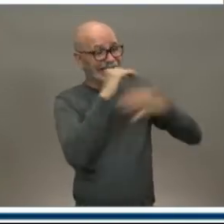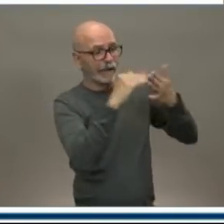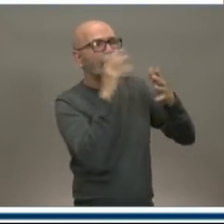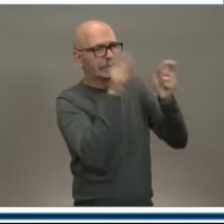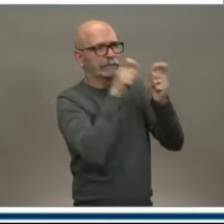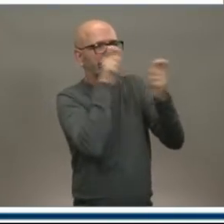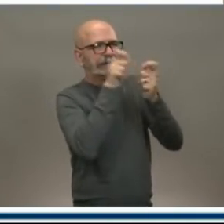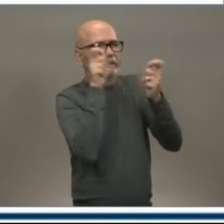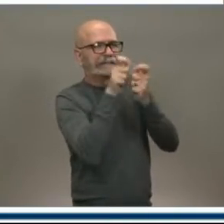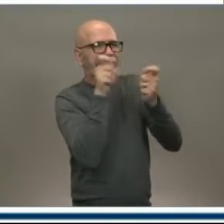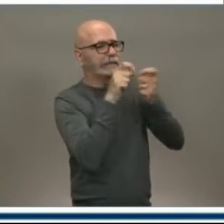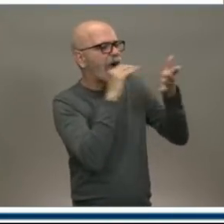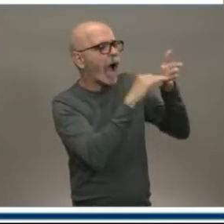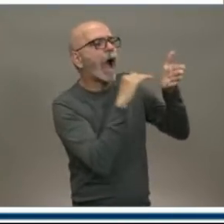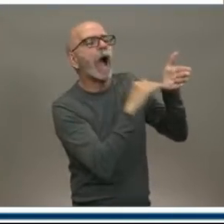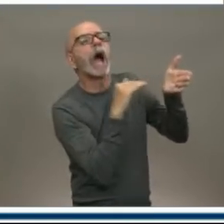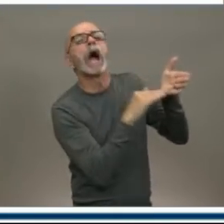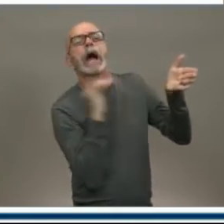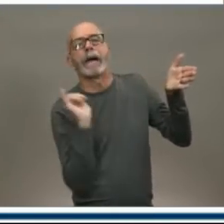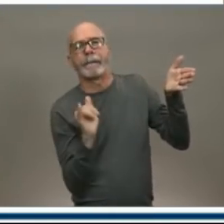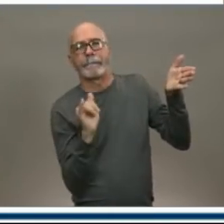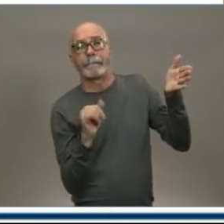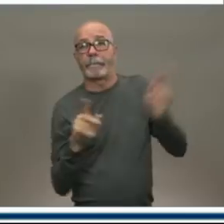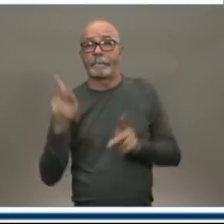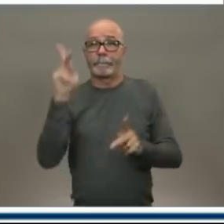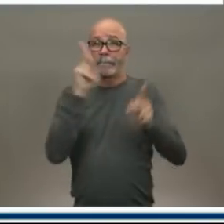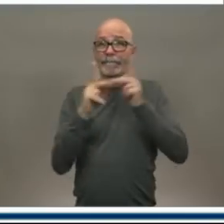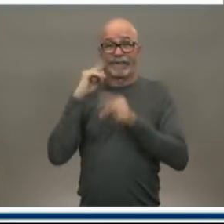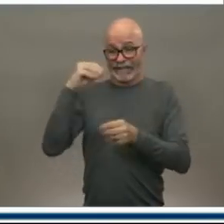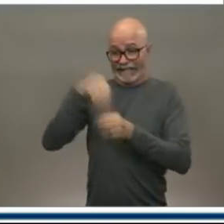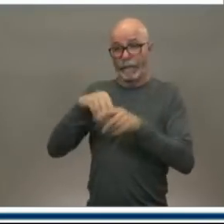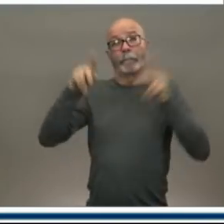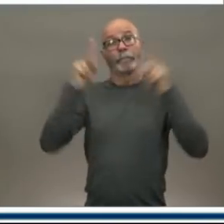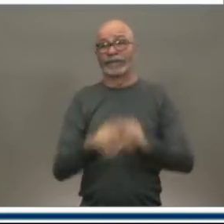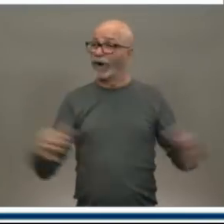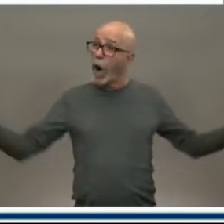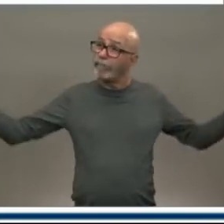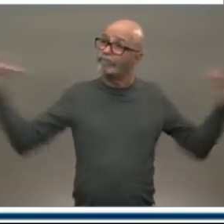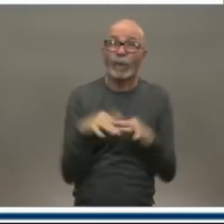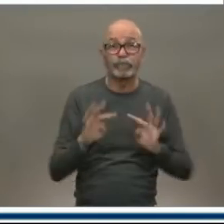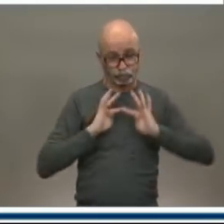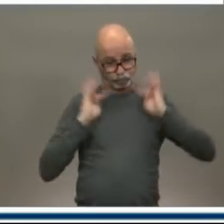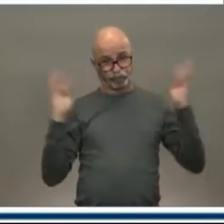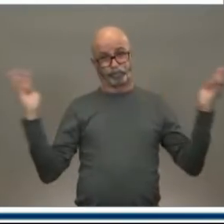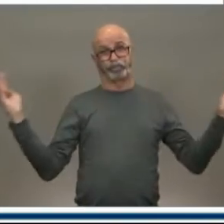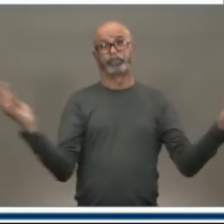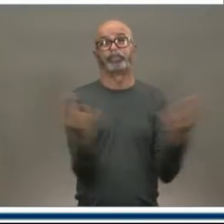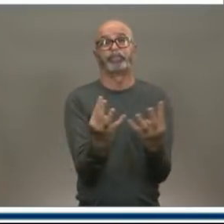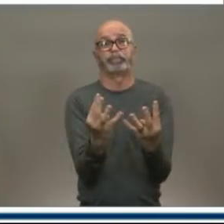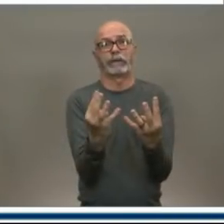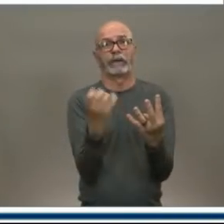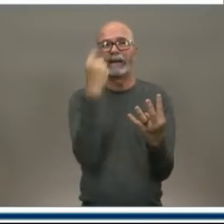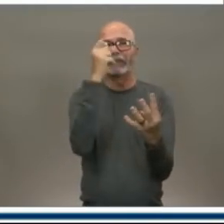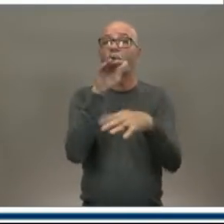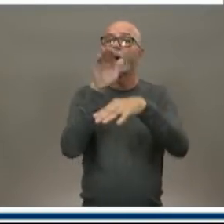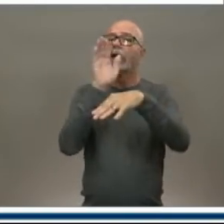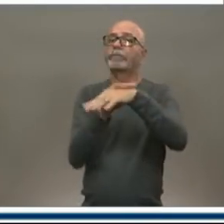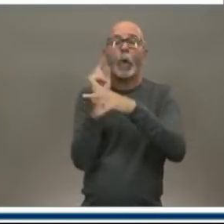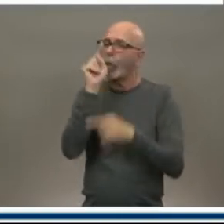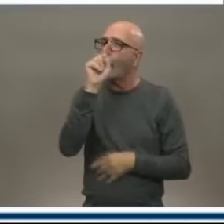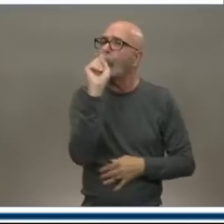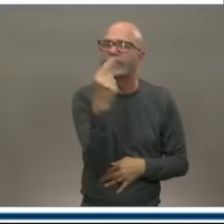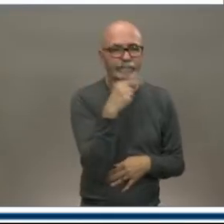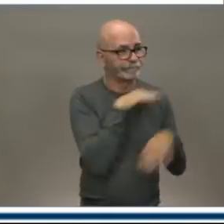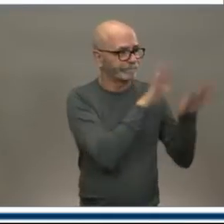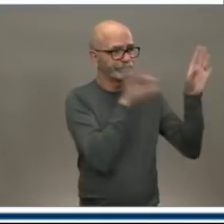well. If people are going to have an in-person event, we recommend that they make those events by invitation only, limit